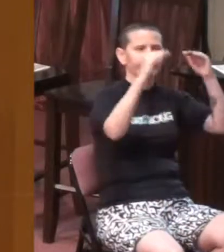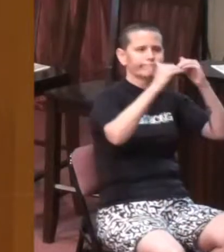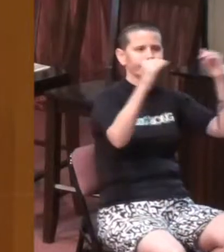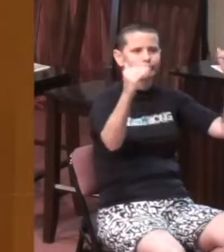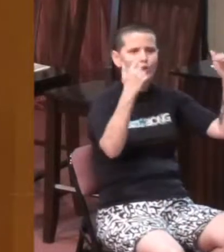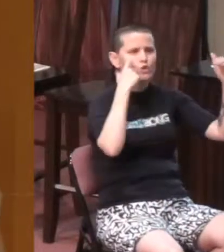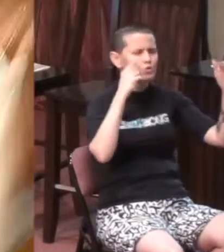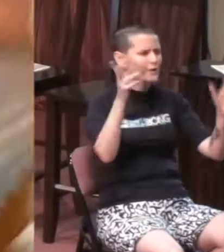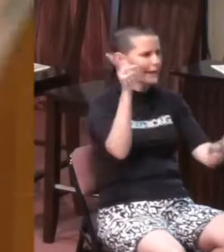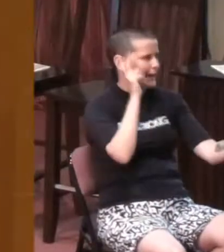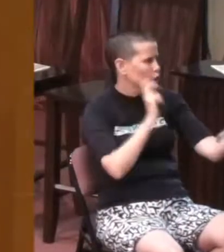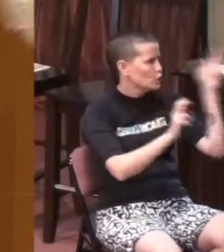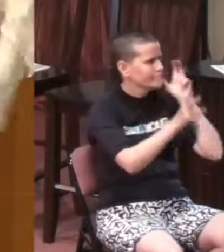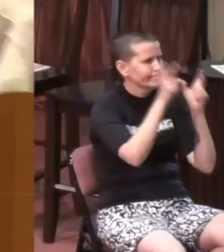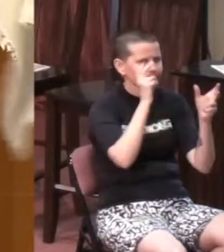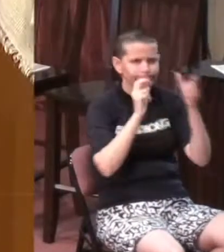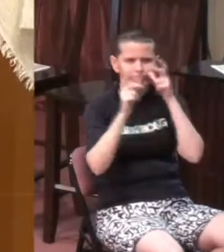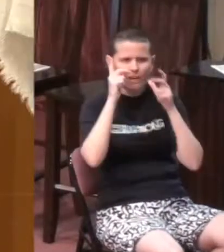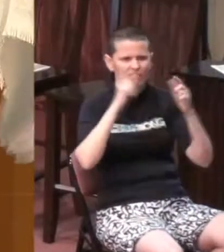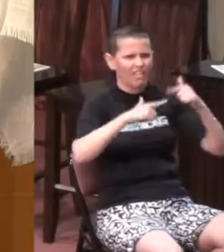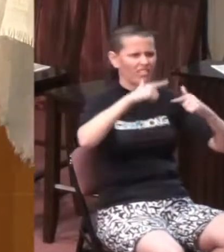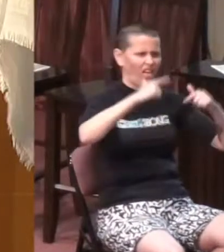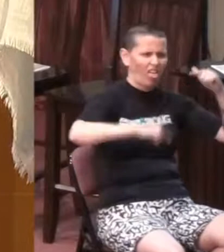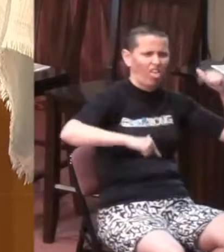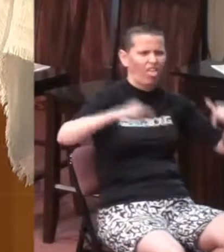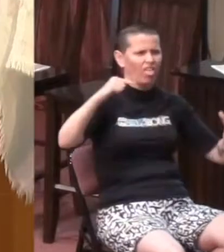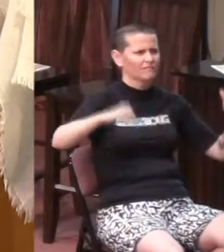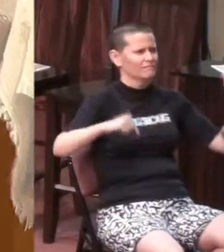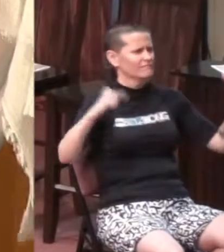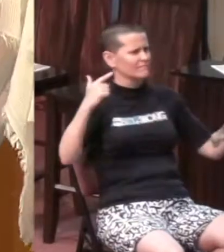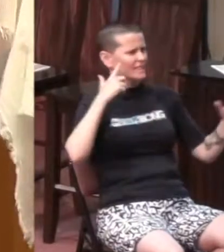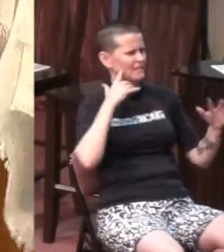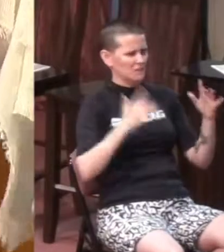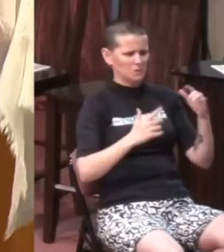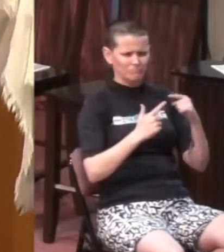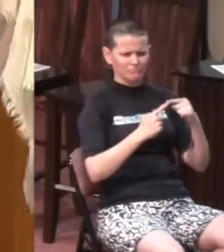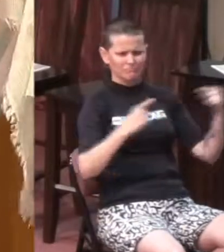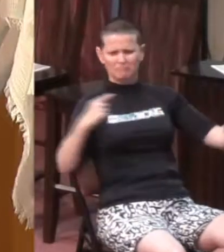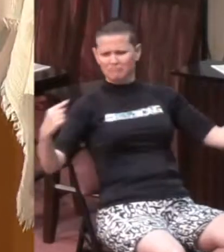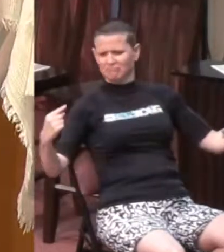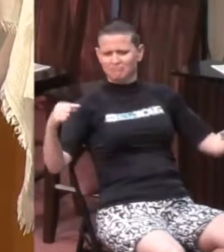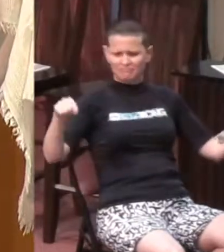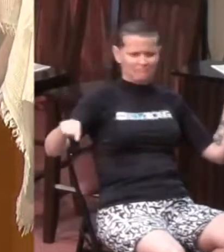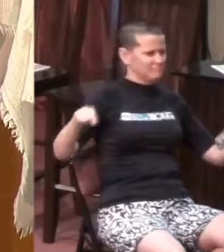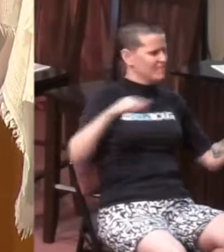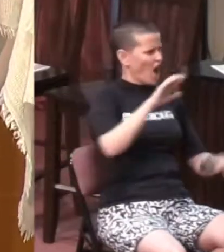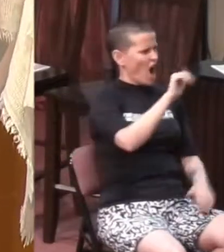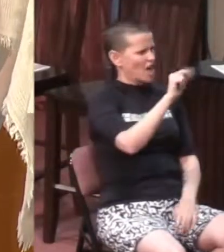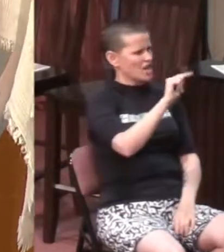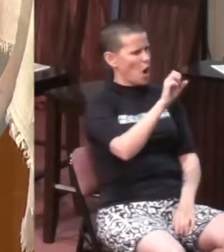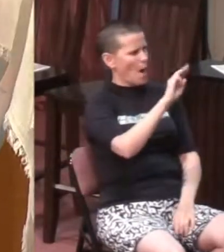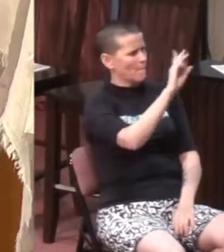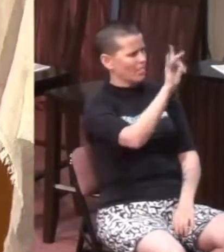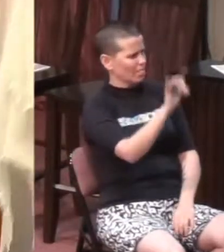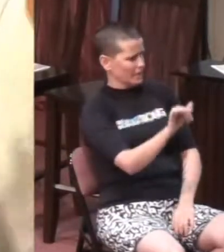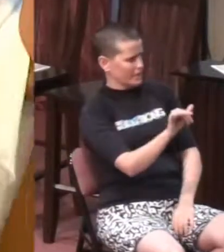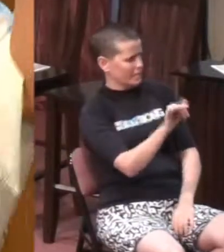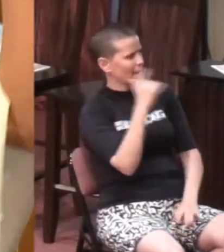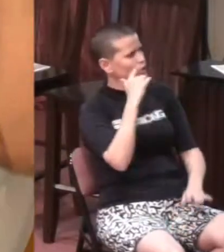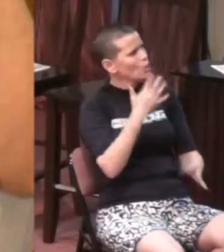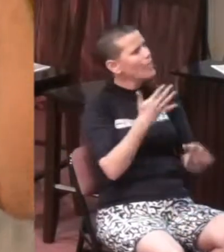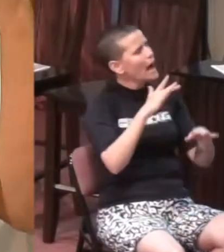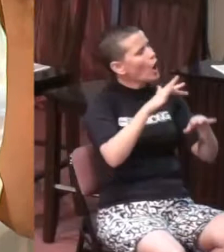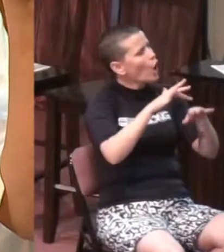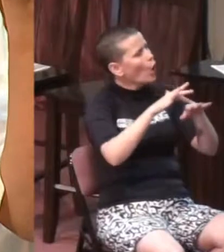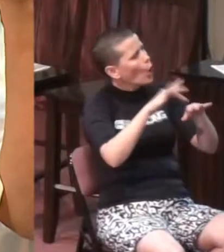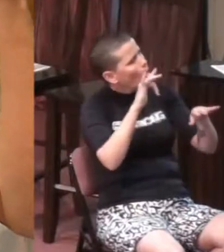hear of all of the anomalies on what can happen in ministry. So I kind of call that earlier phase being nestled in